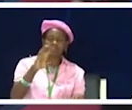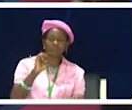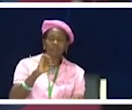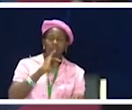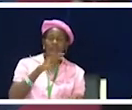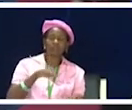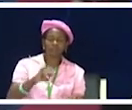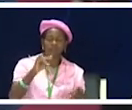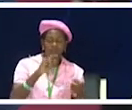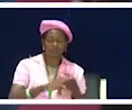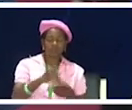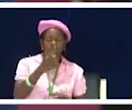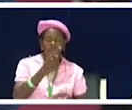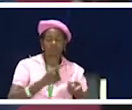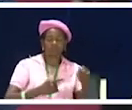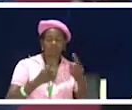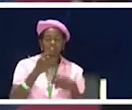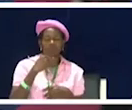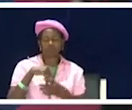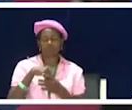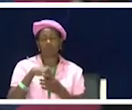come.